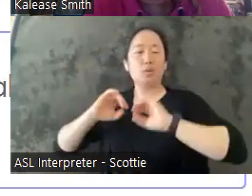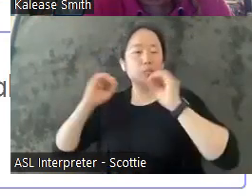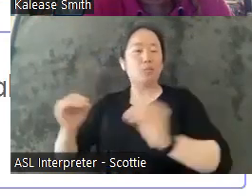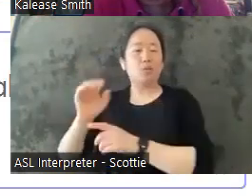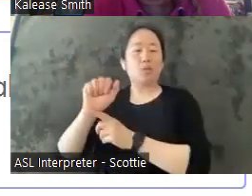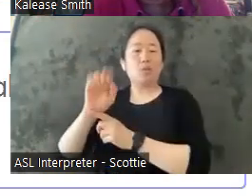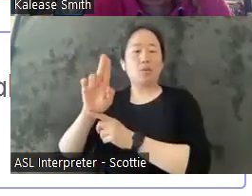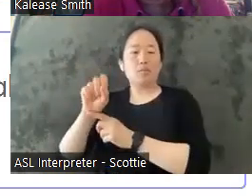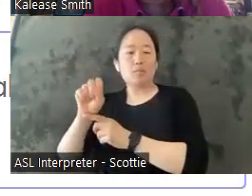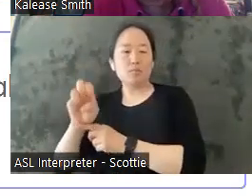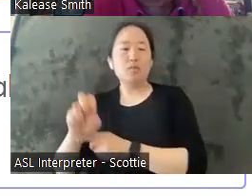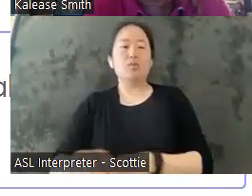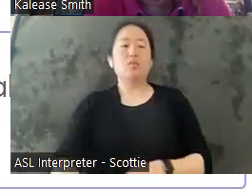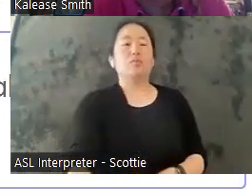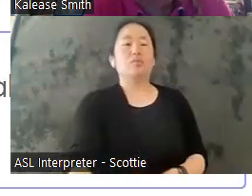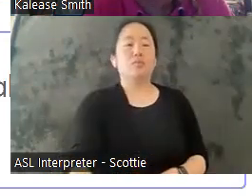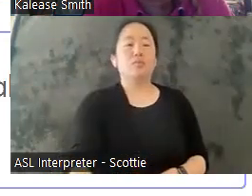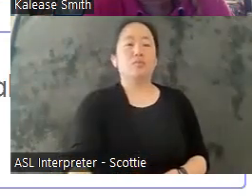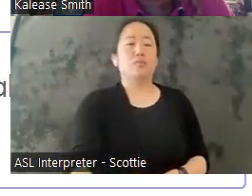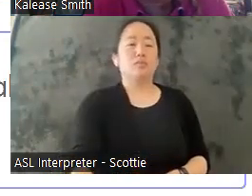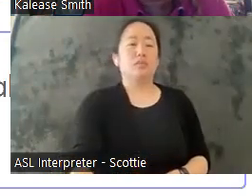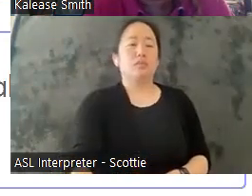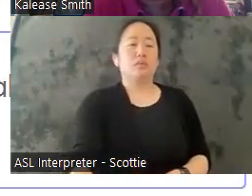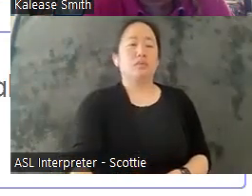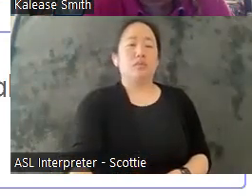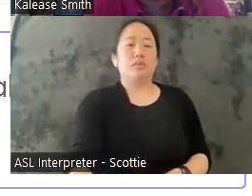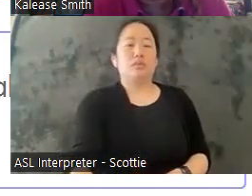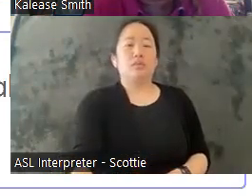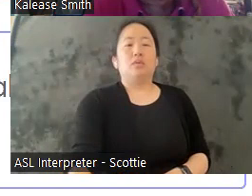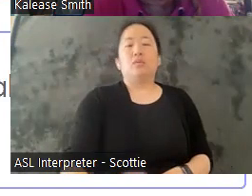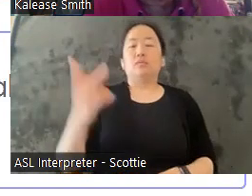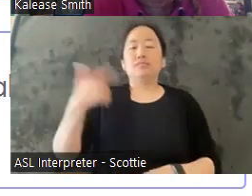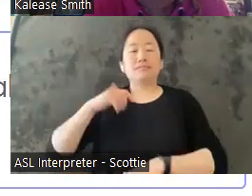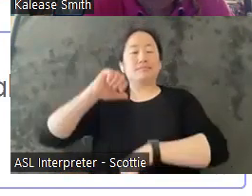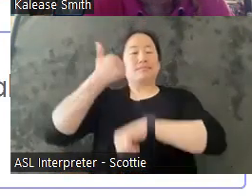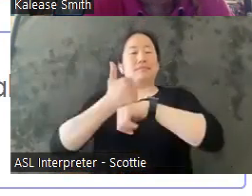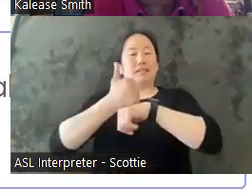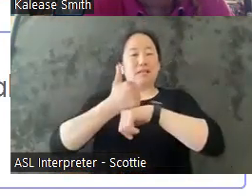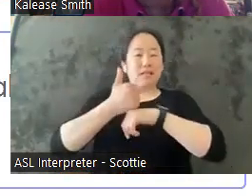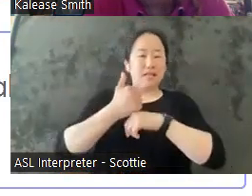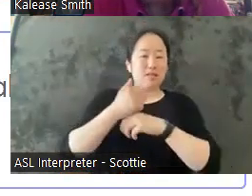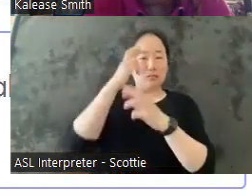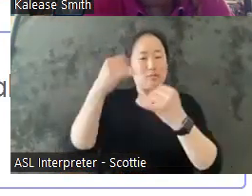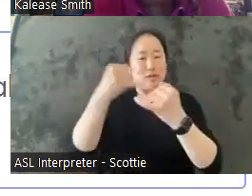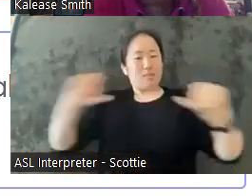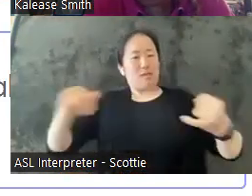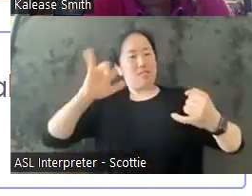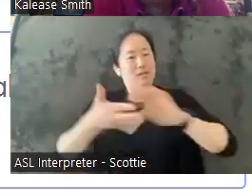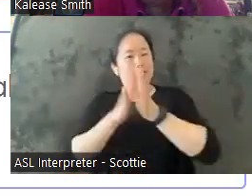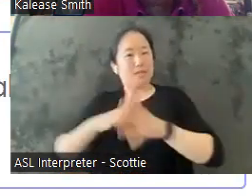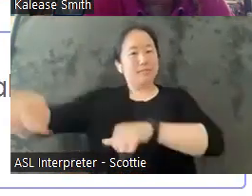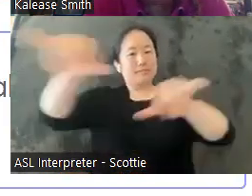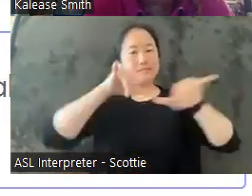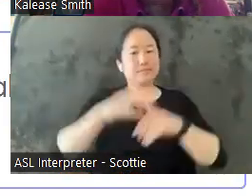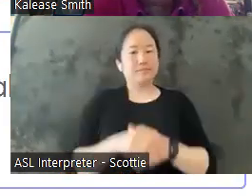normalizing and setting and respecting boundaries, changing old traditions, respect. One person in the chat said being able to be